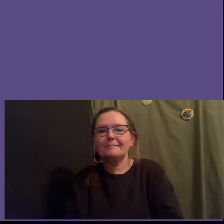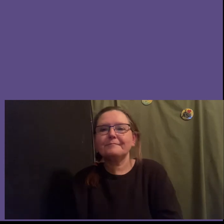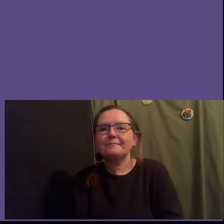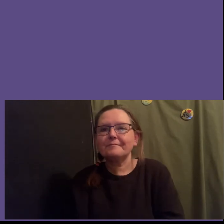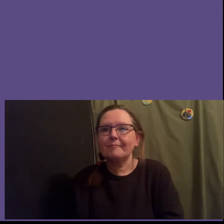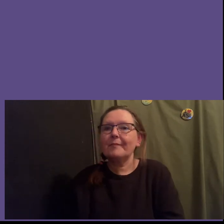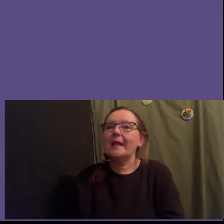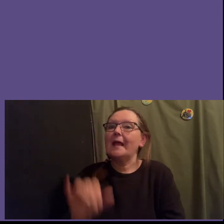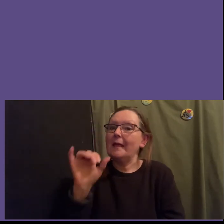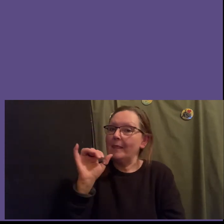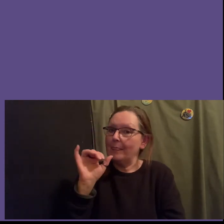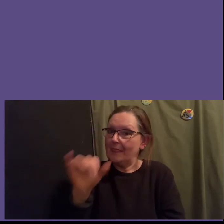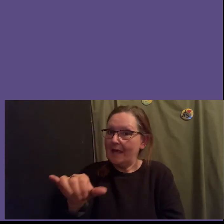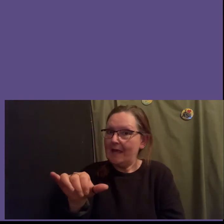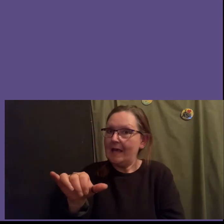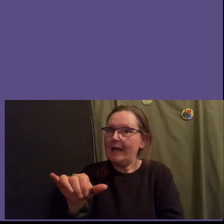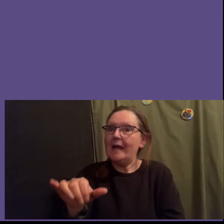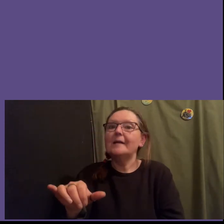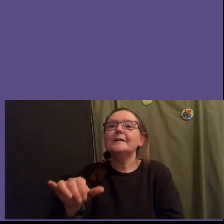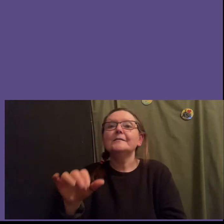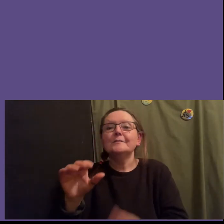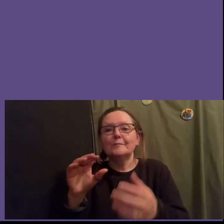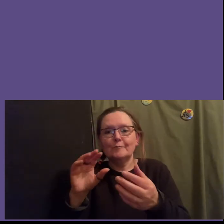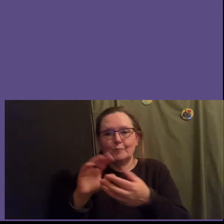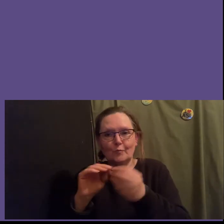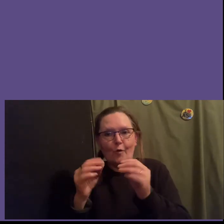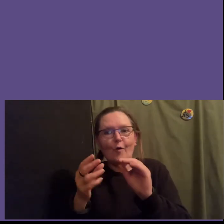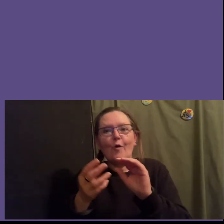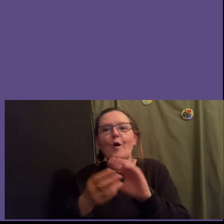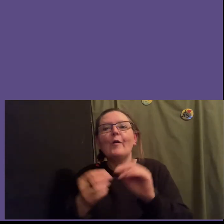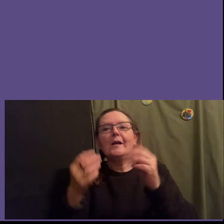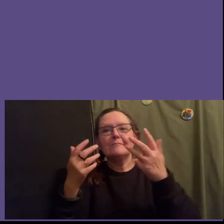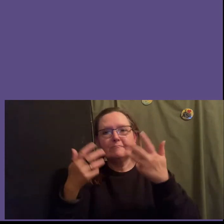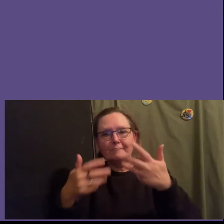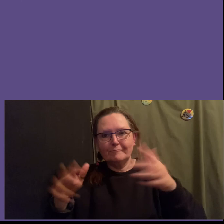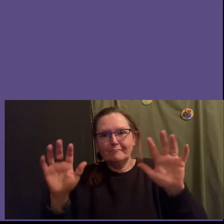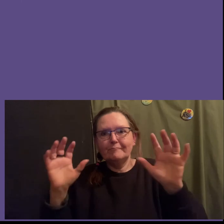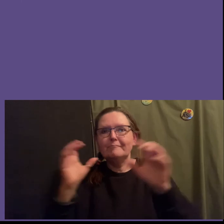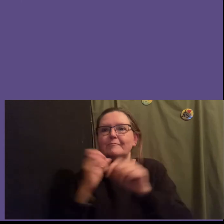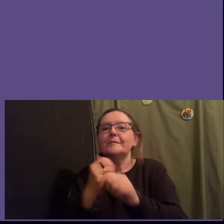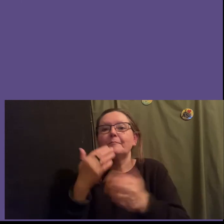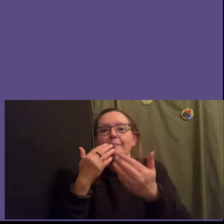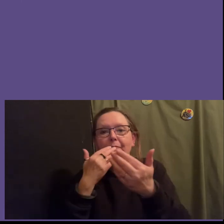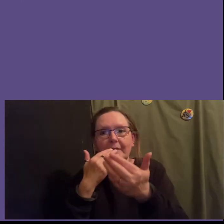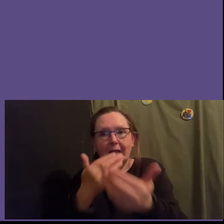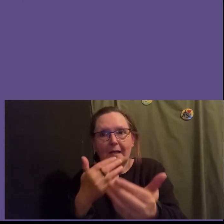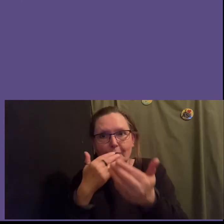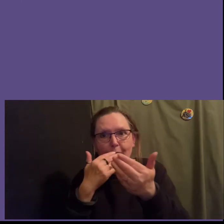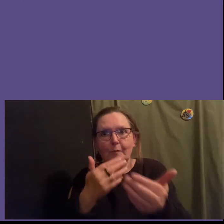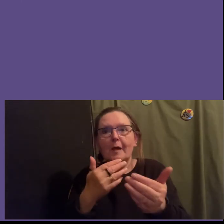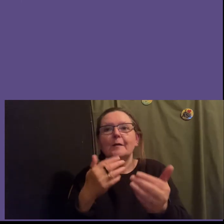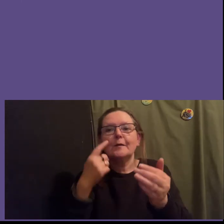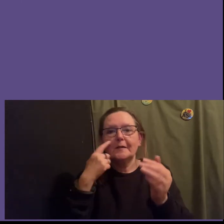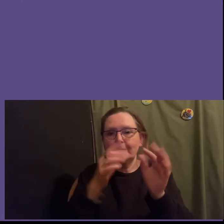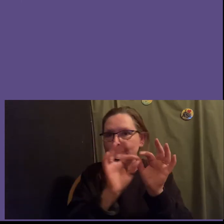And that was our interpreted story time for today. Thank you for the